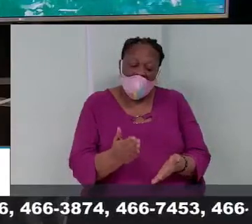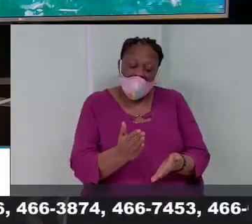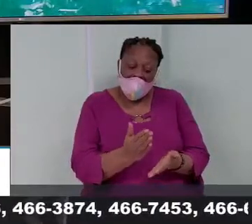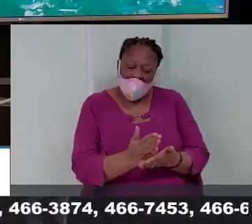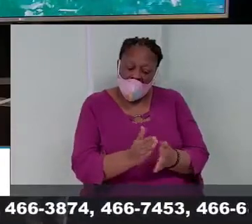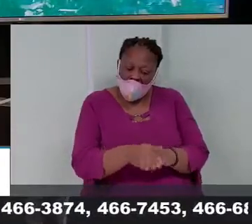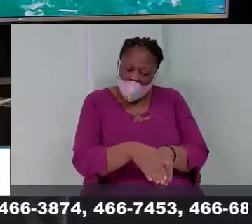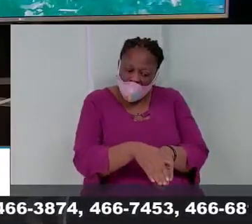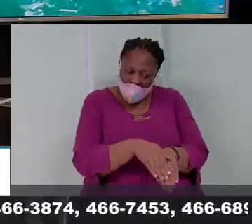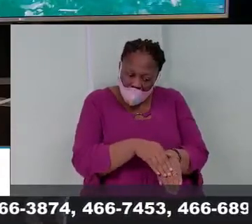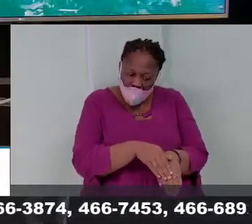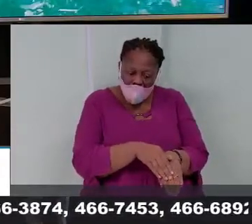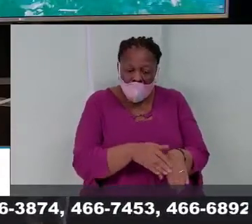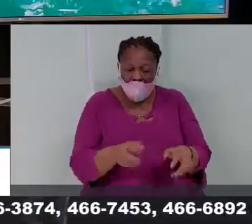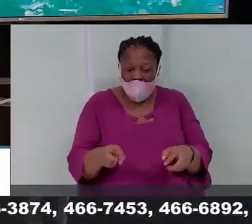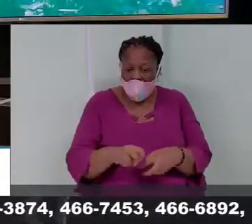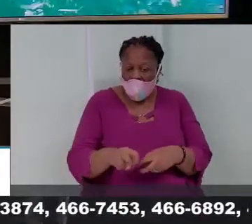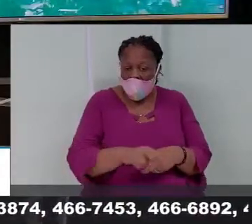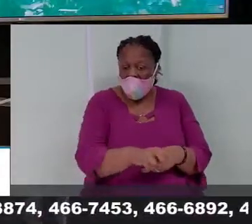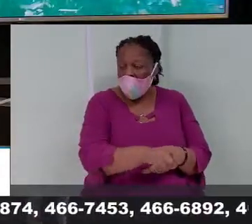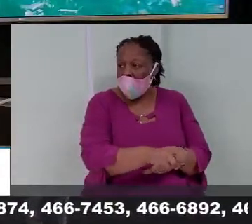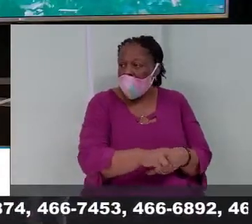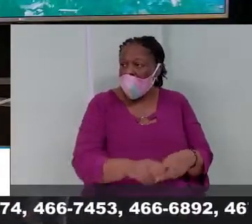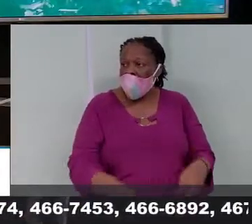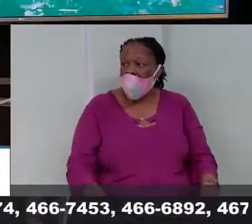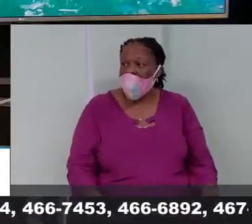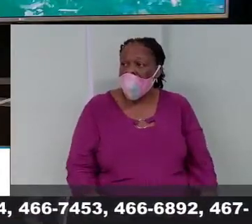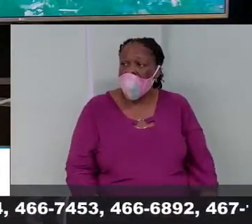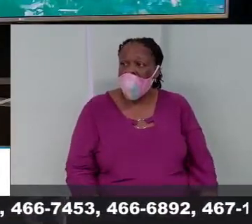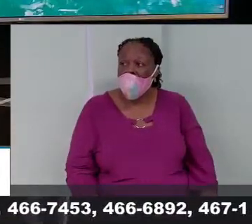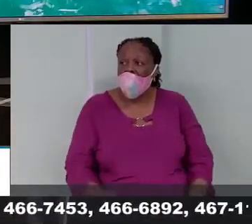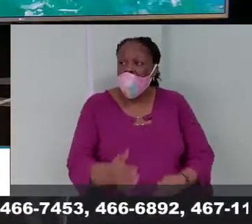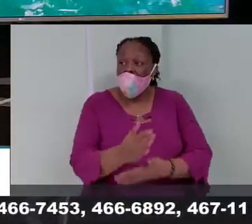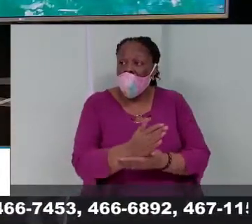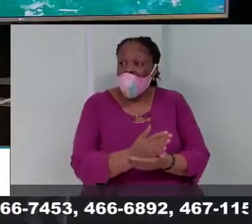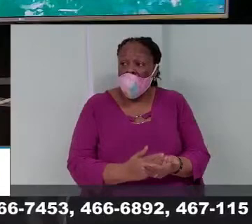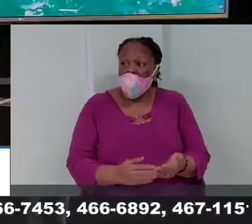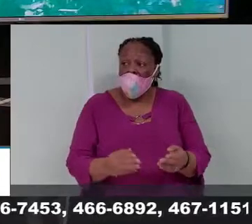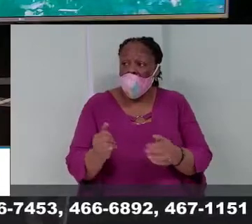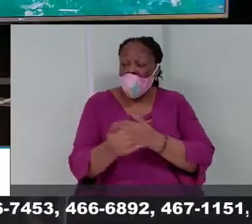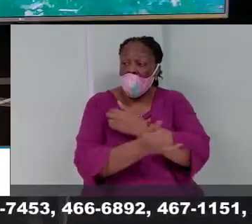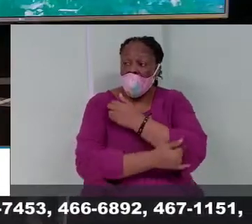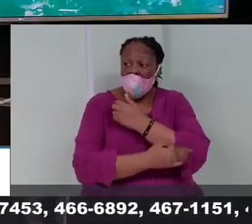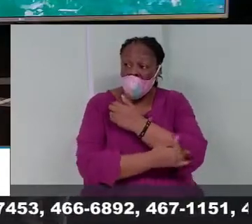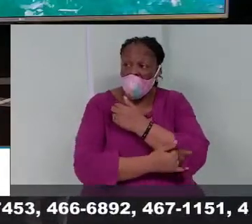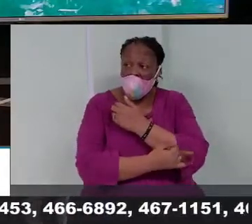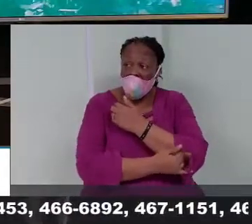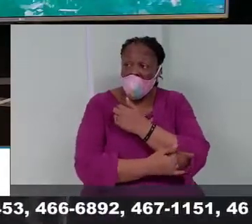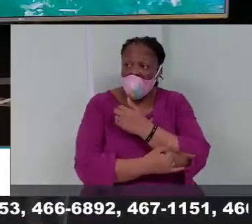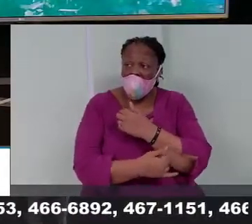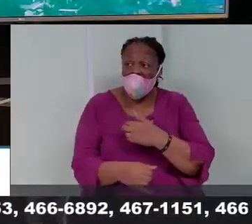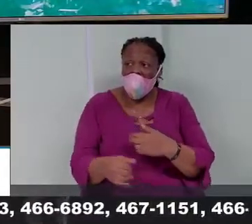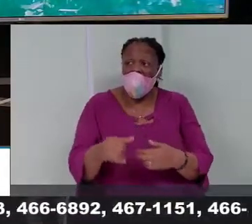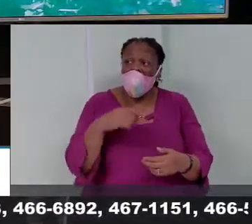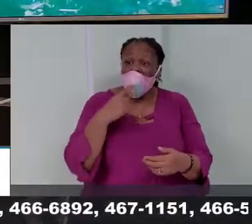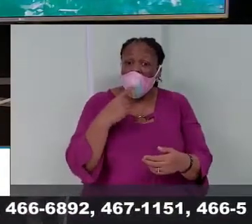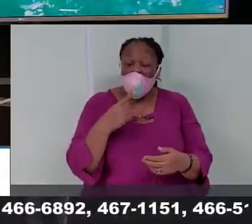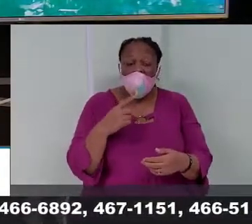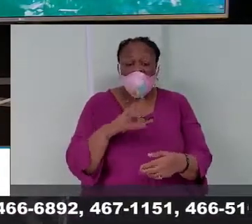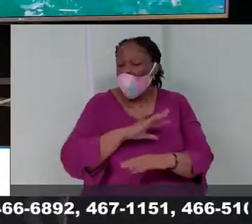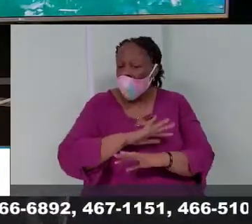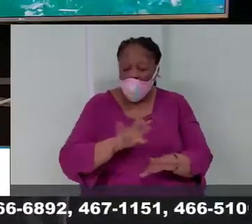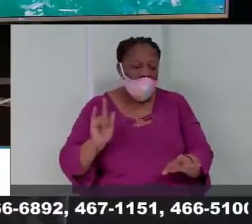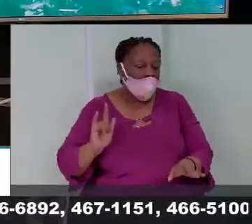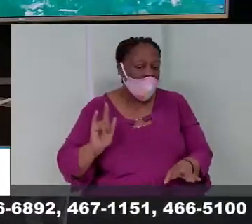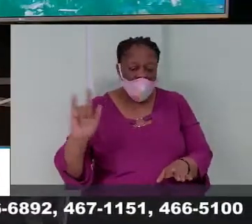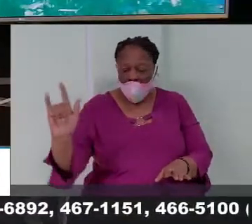have seen around the world and even in the Caribbean where some countries have taken proactive measures in restricting